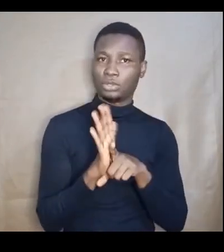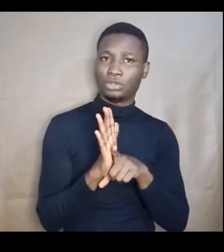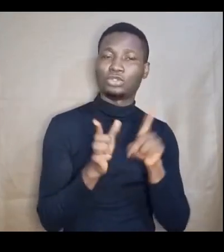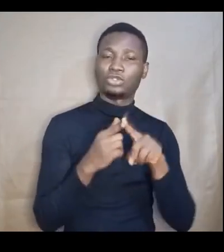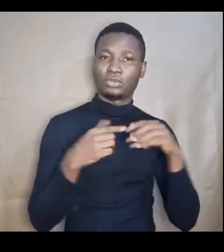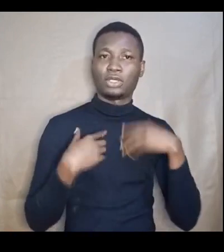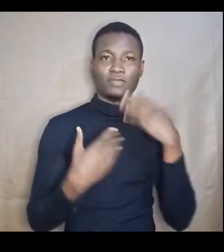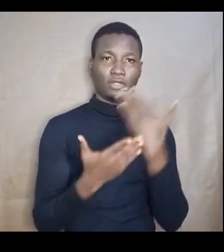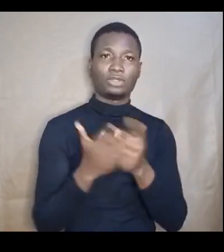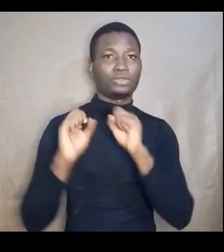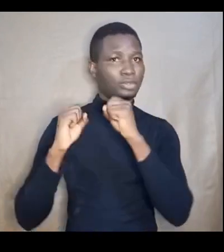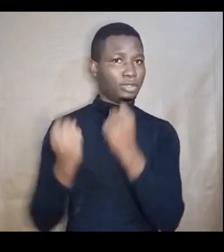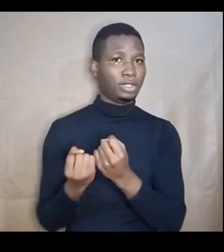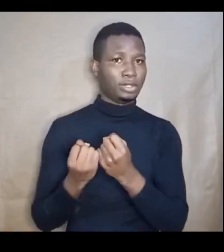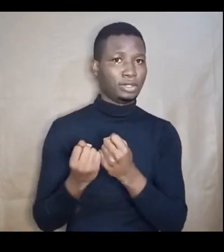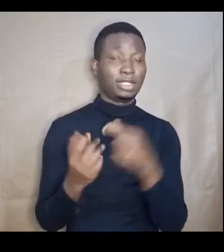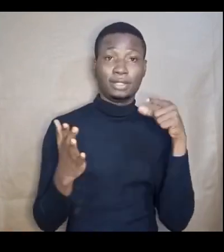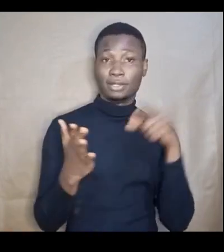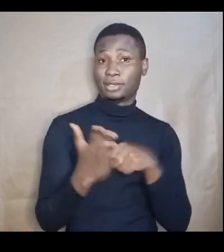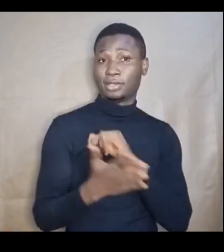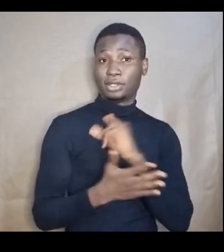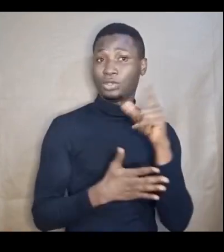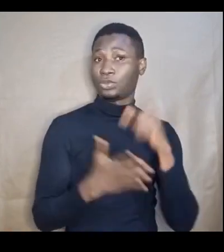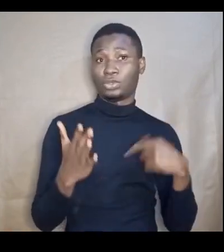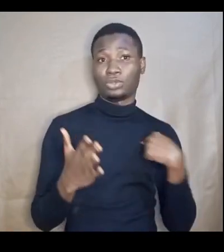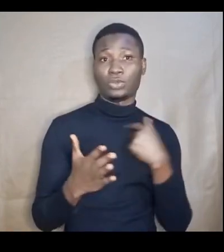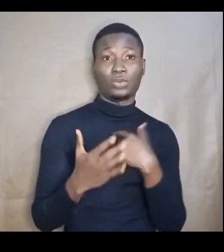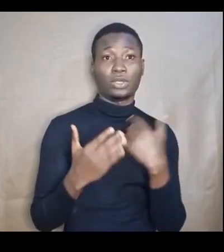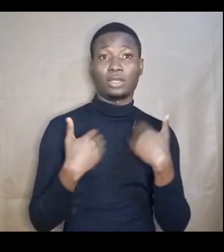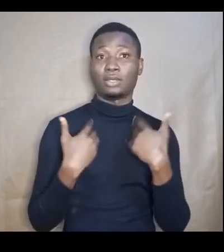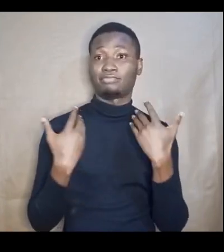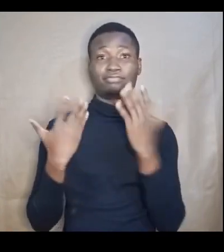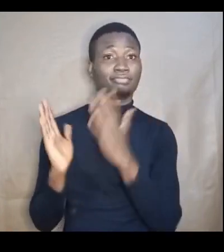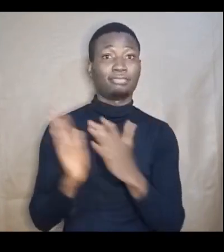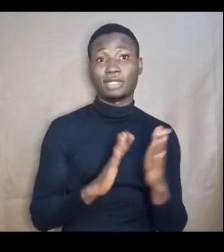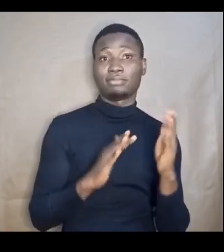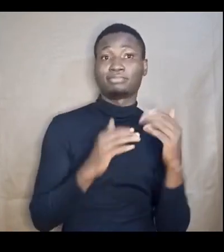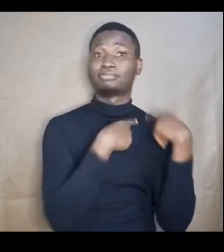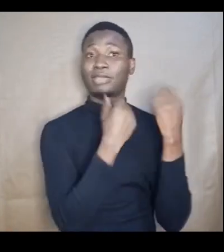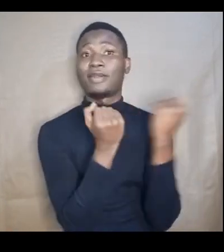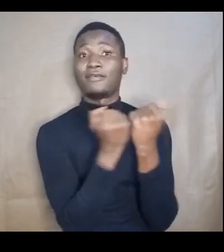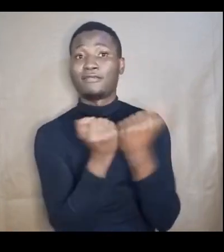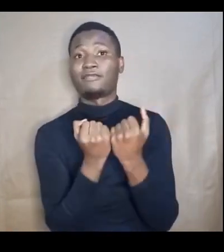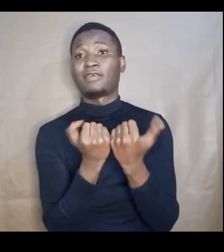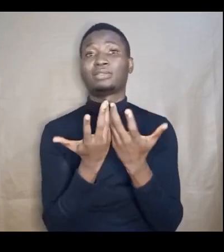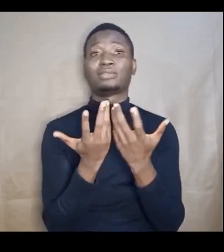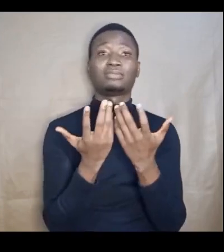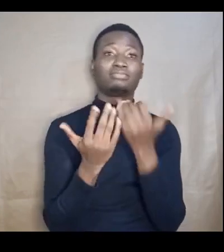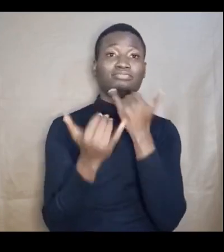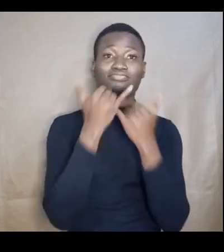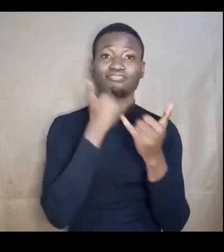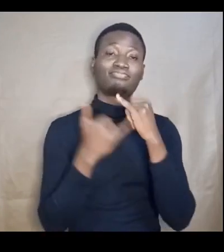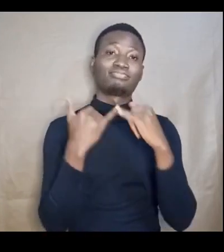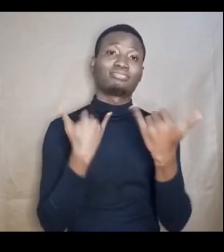society. And this is what we're about, fighting criminality and impunity. That's the